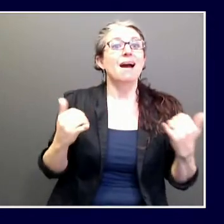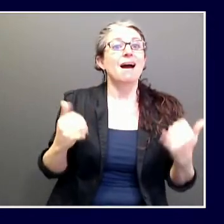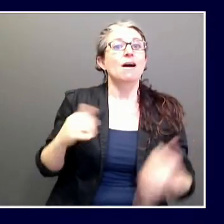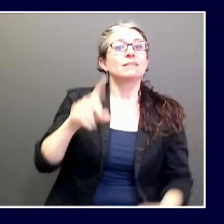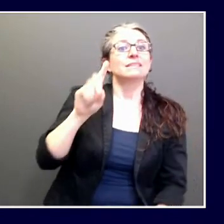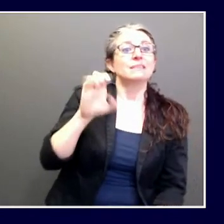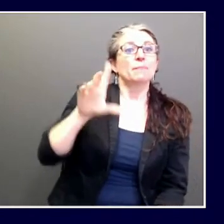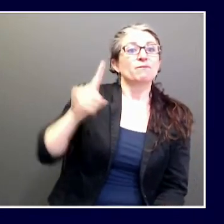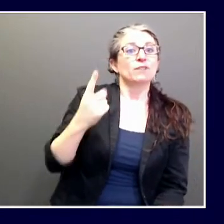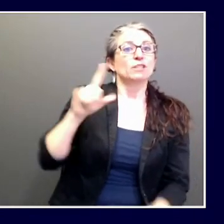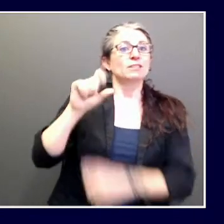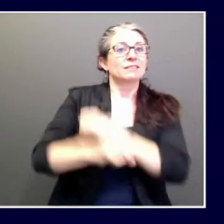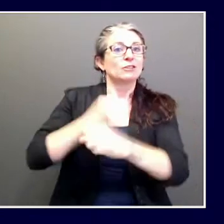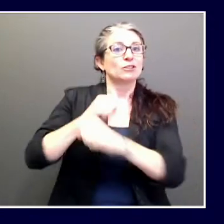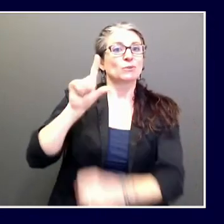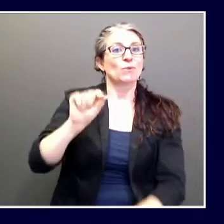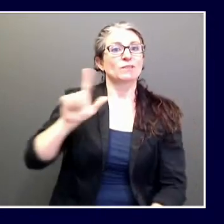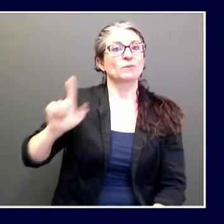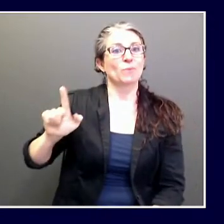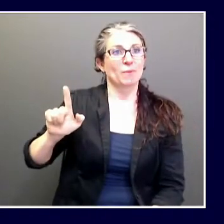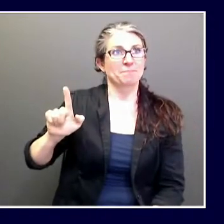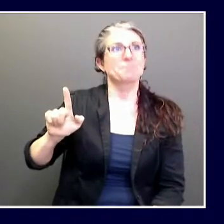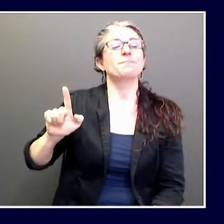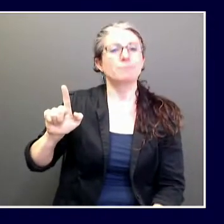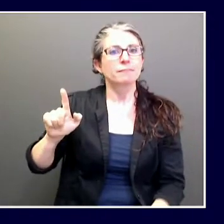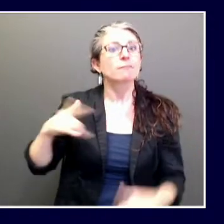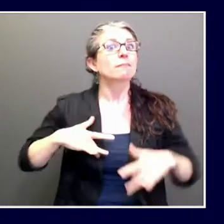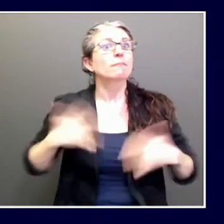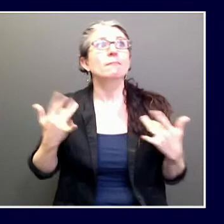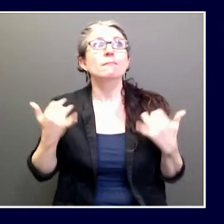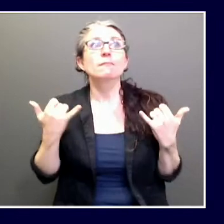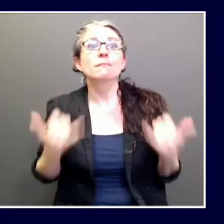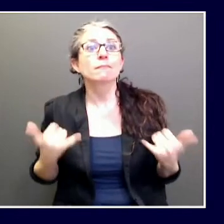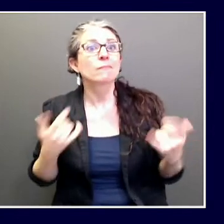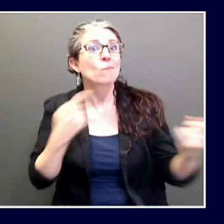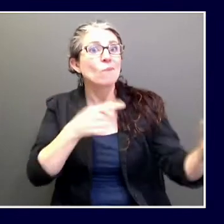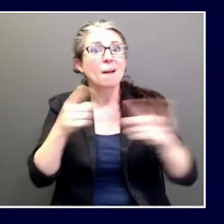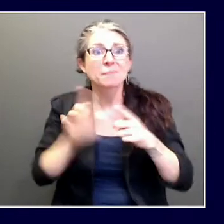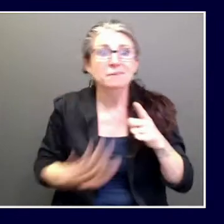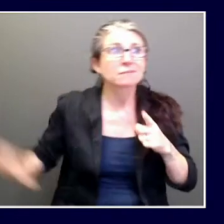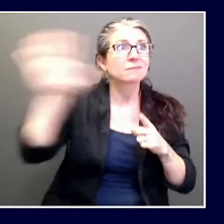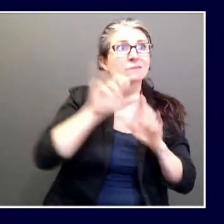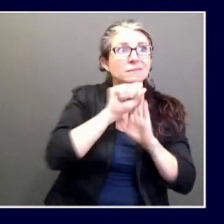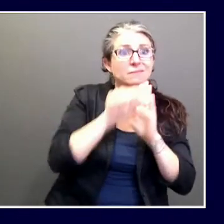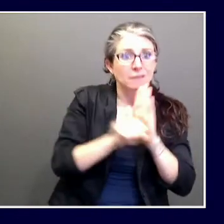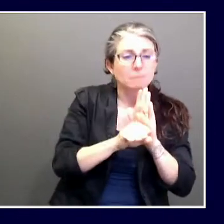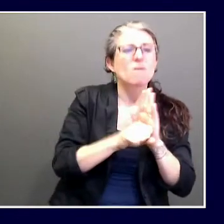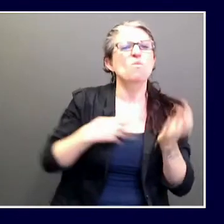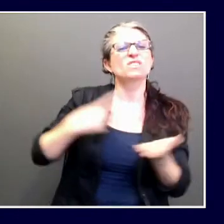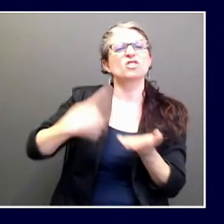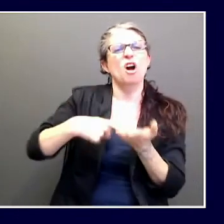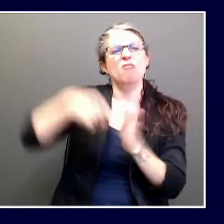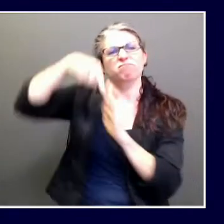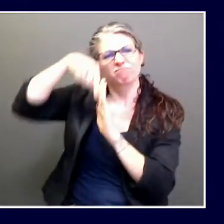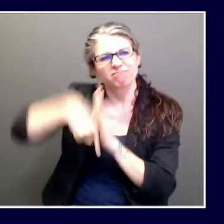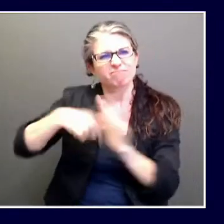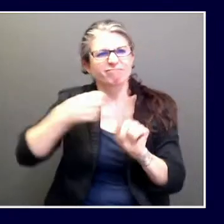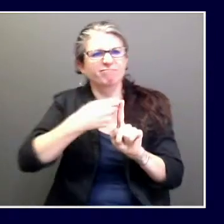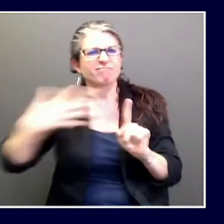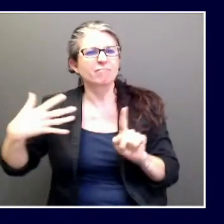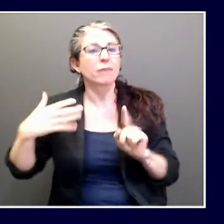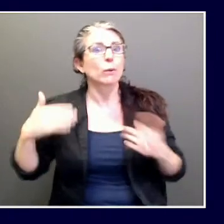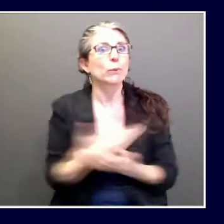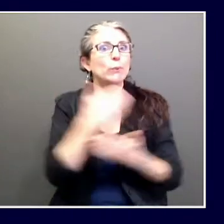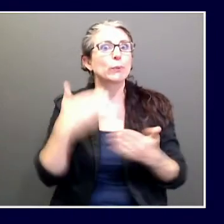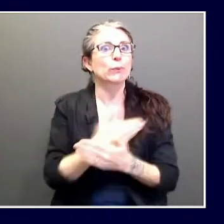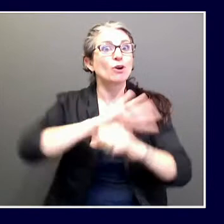Omicron variant, and then I'll turn it over to Commissioner Wambrew for some updates and news on a recent contest that we've had to get the word out about